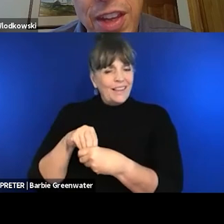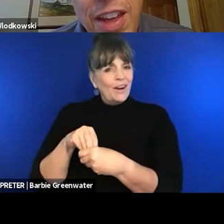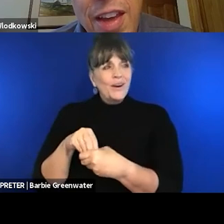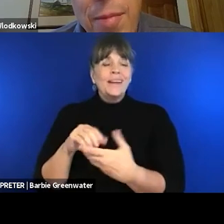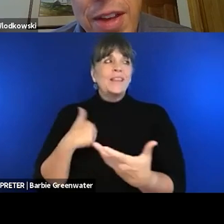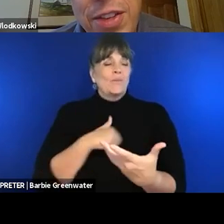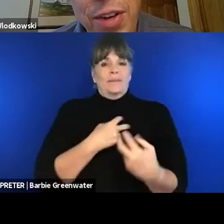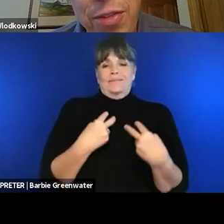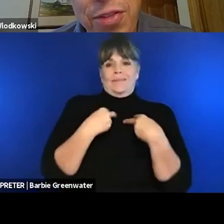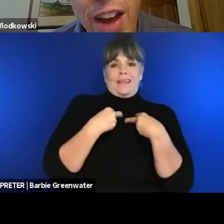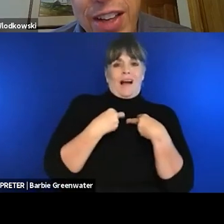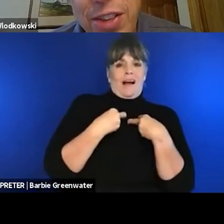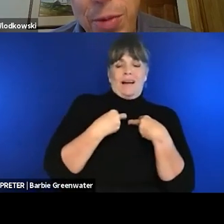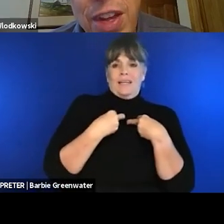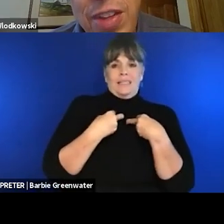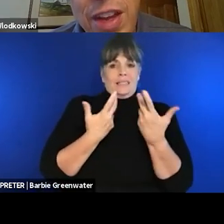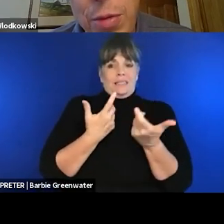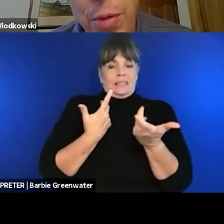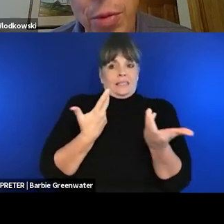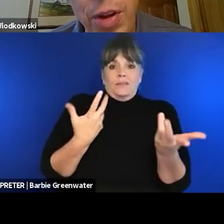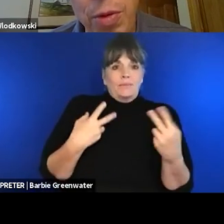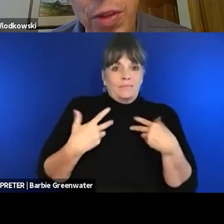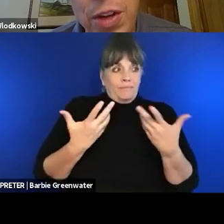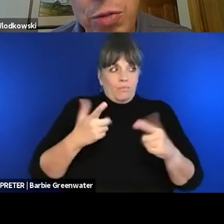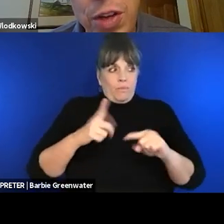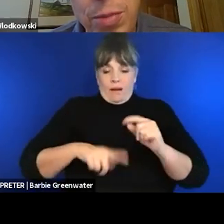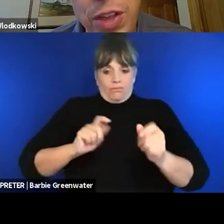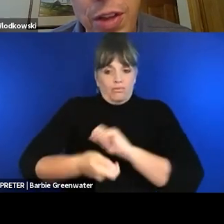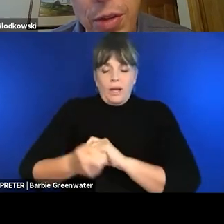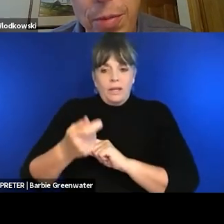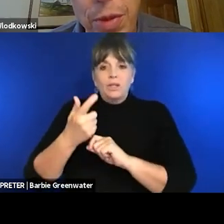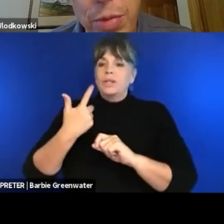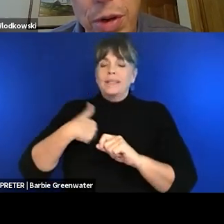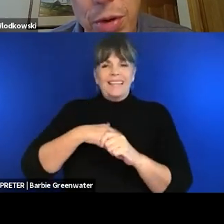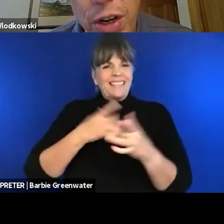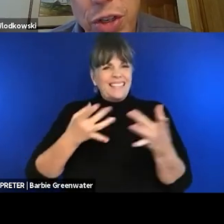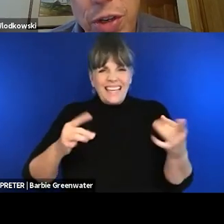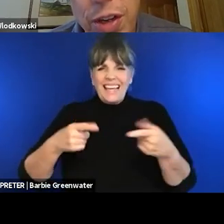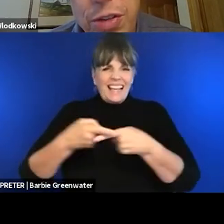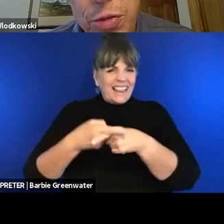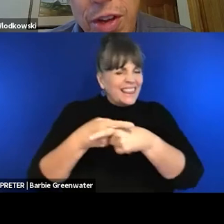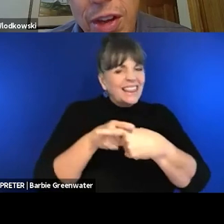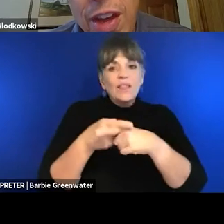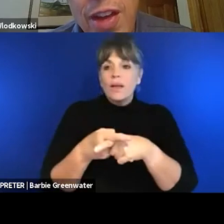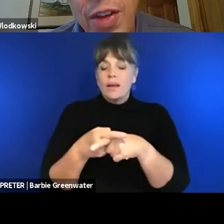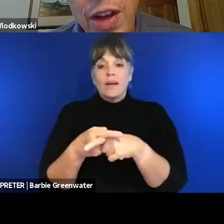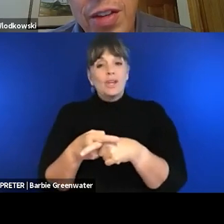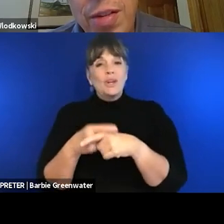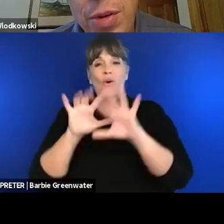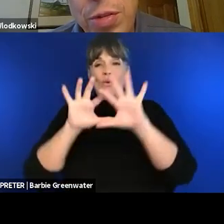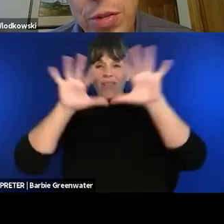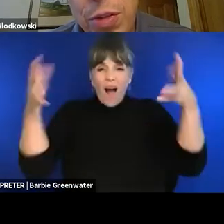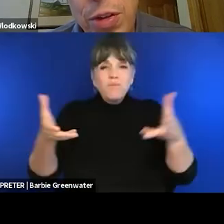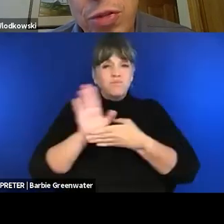really messy very fast. And we need to get to a point where the industry comes together, the production industry, the